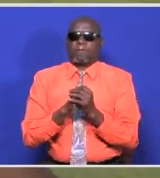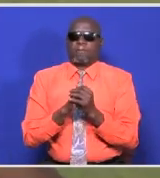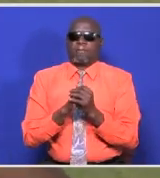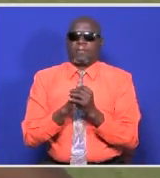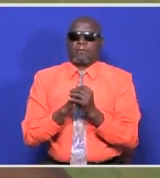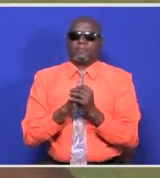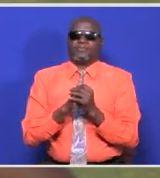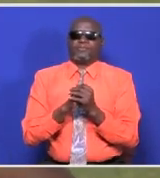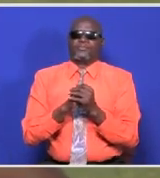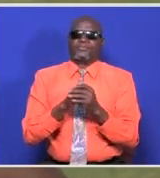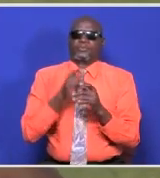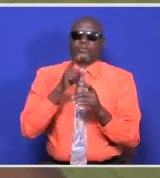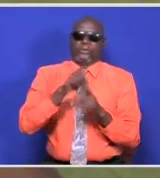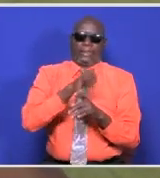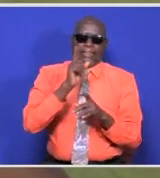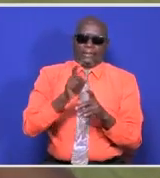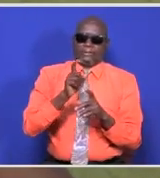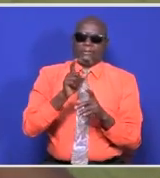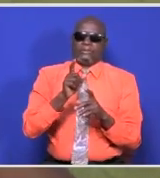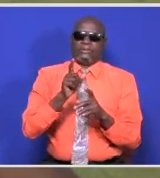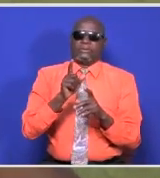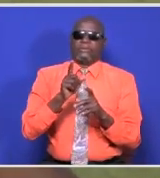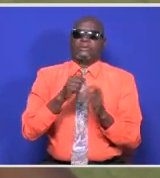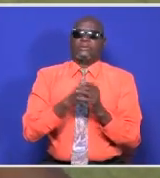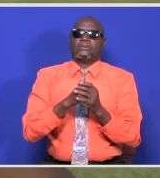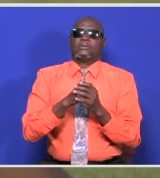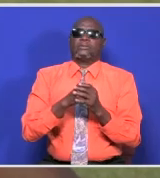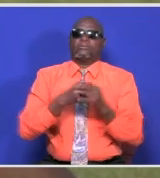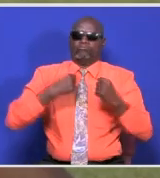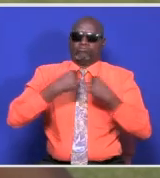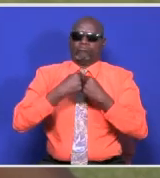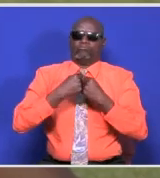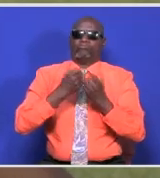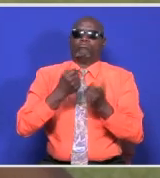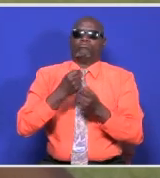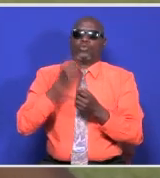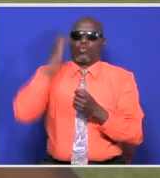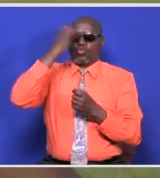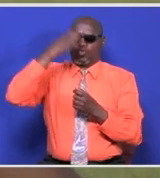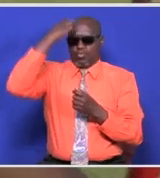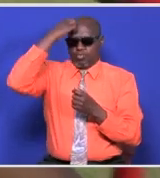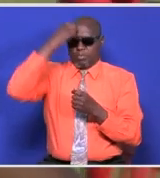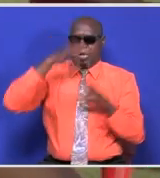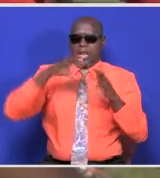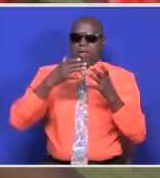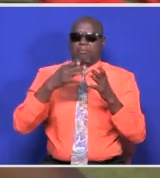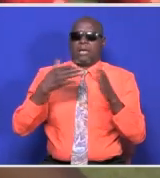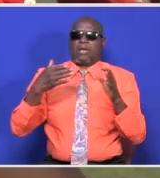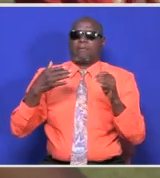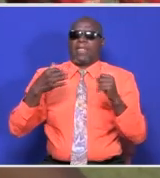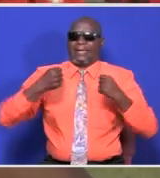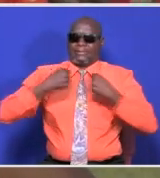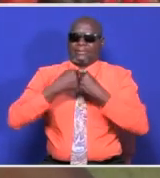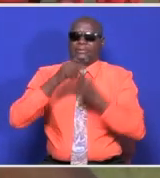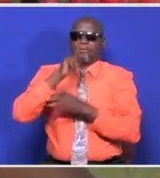good for the team because playing against European clubs and against Portugal was very nice